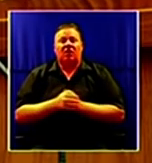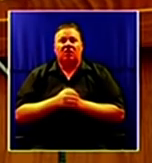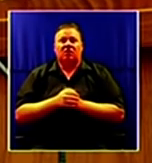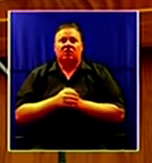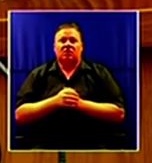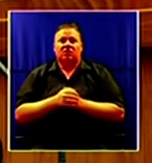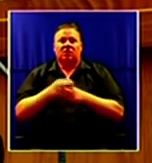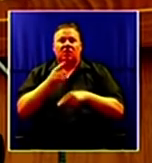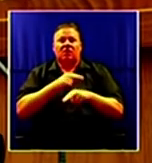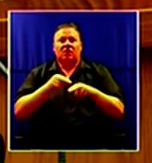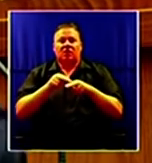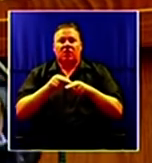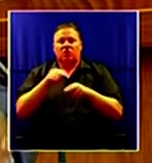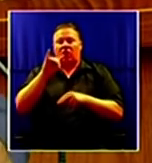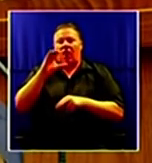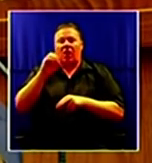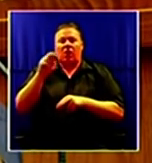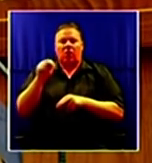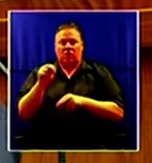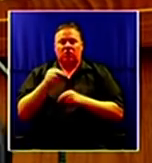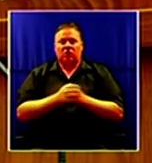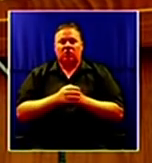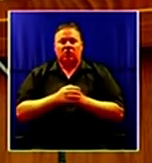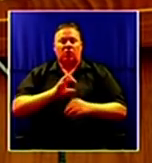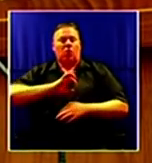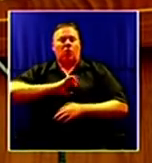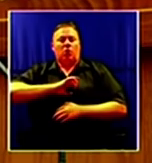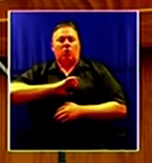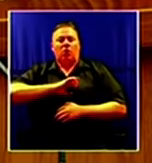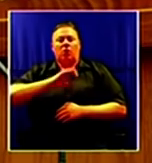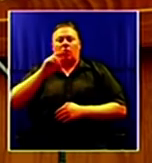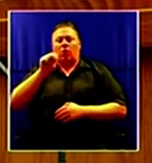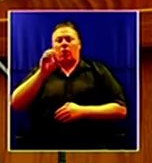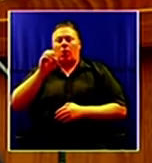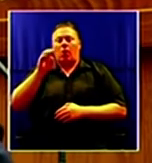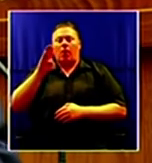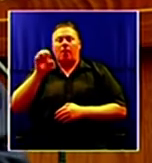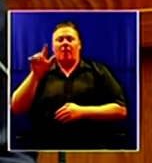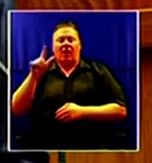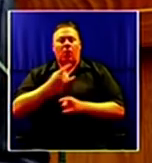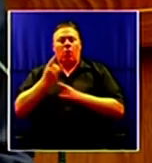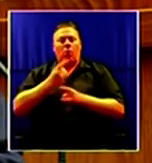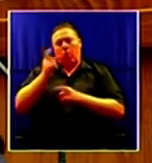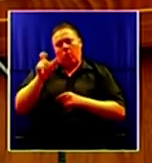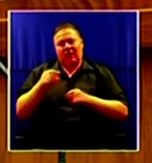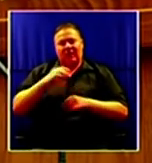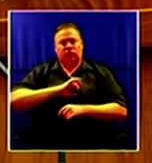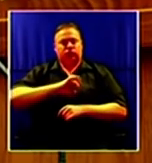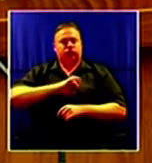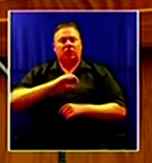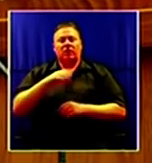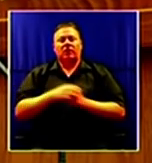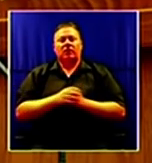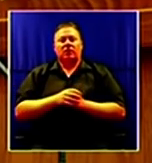icon, the Nobel laureate Archbishop Desmond Tutu, reminded us that, and I